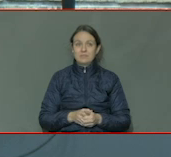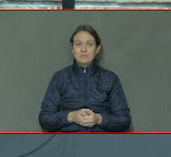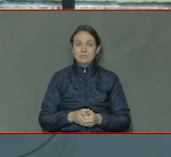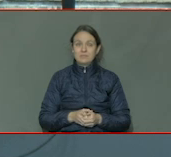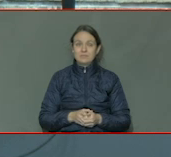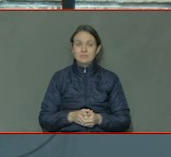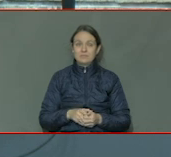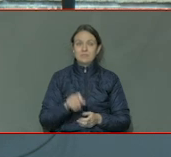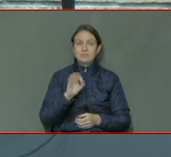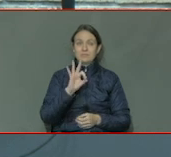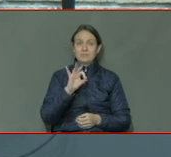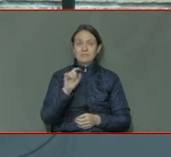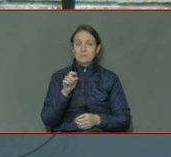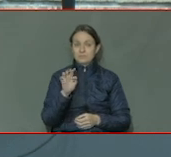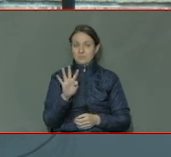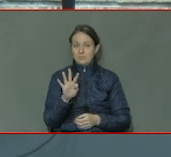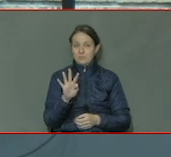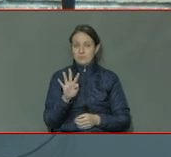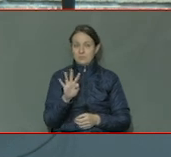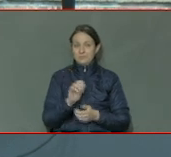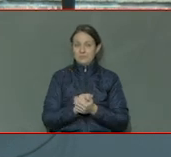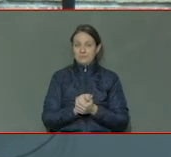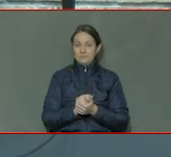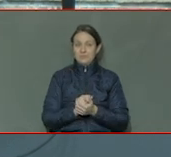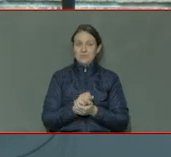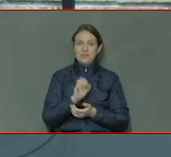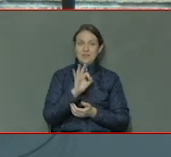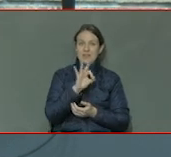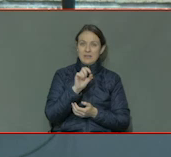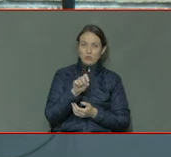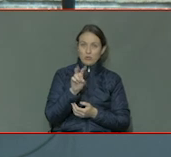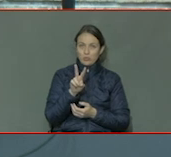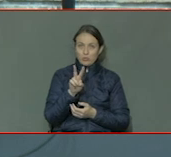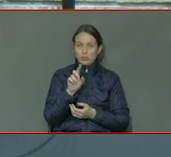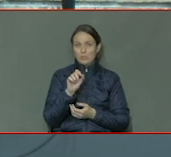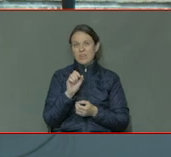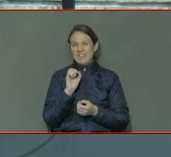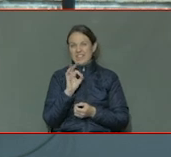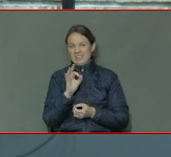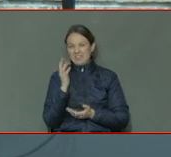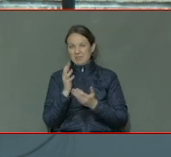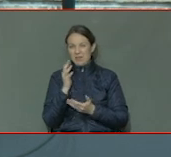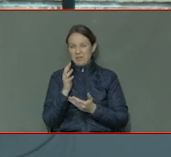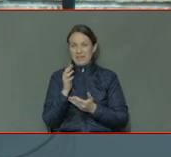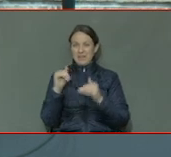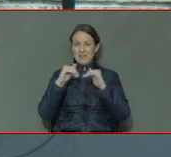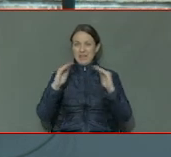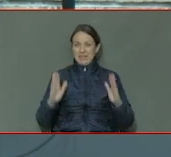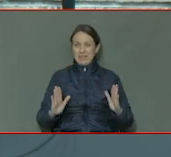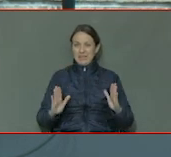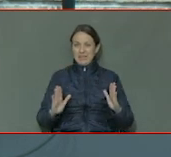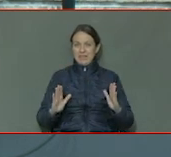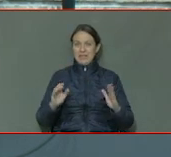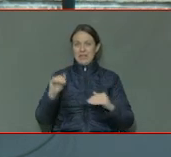Okay, 3.4, will any of the answers to question 3.2 and 3.2 change if the height of the building is now only